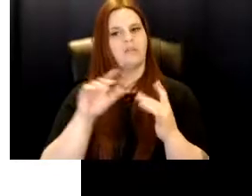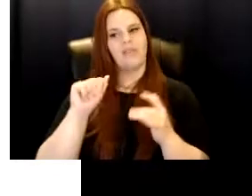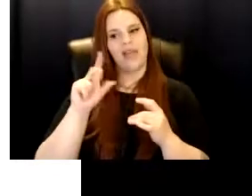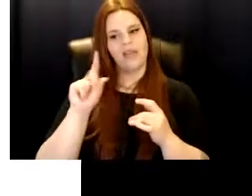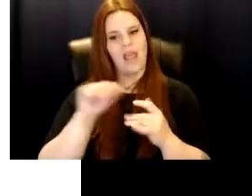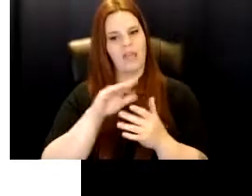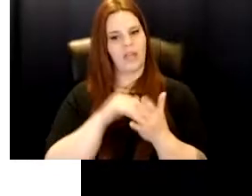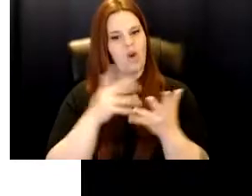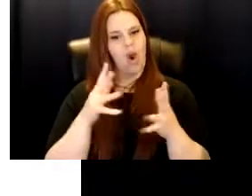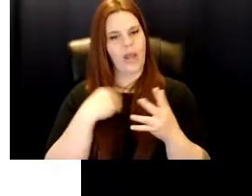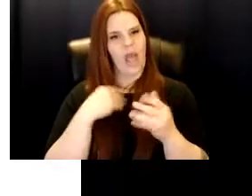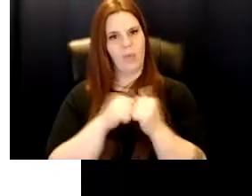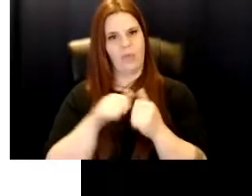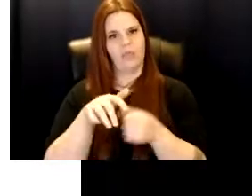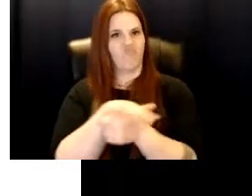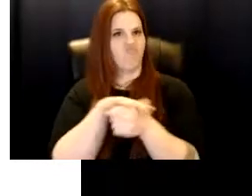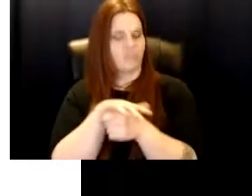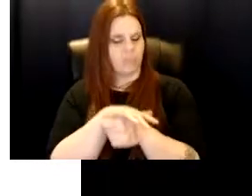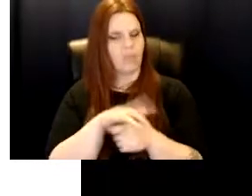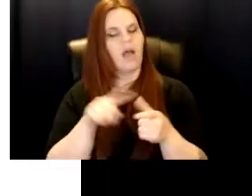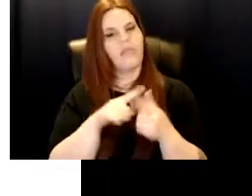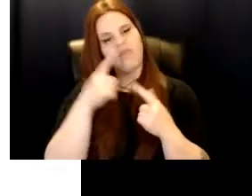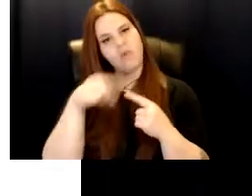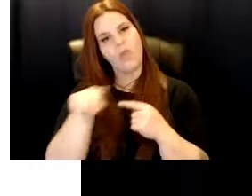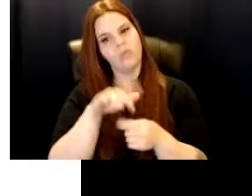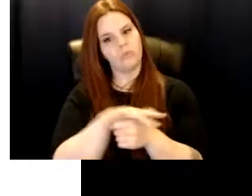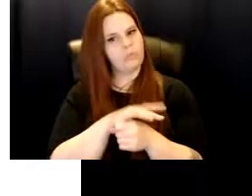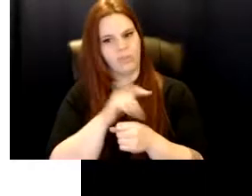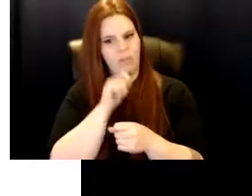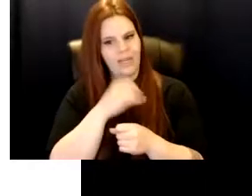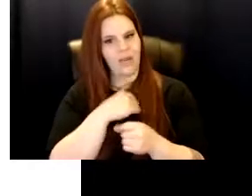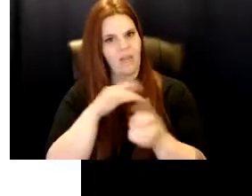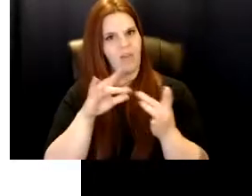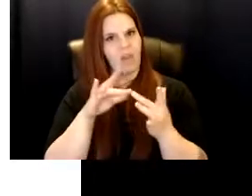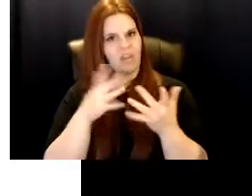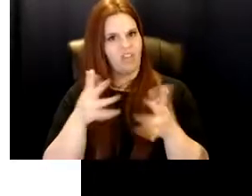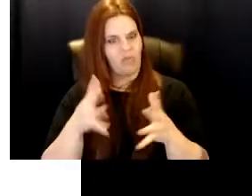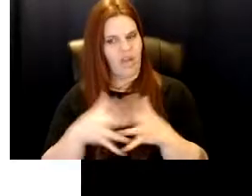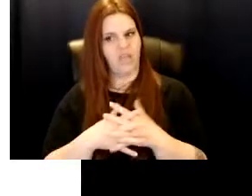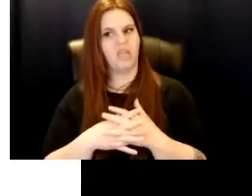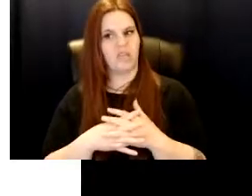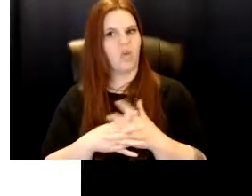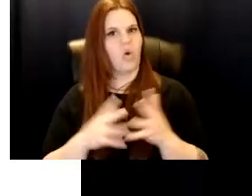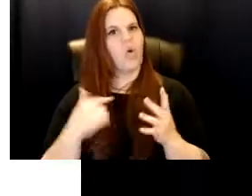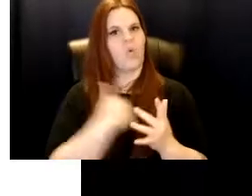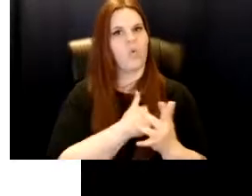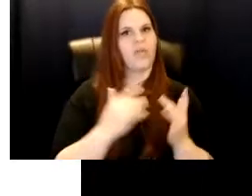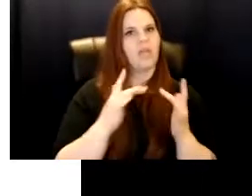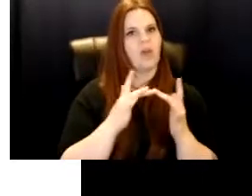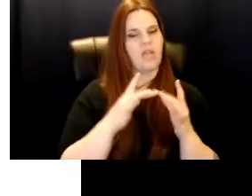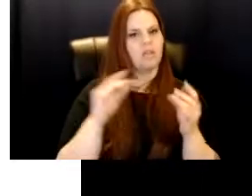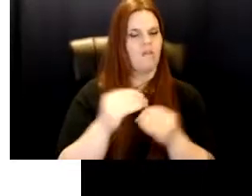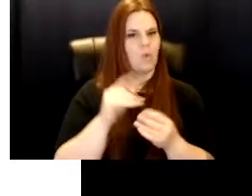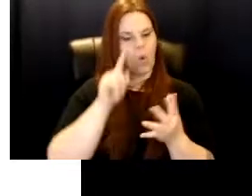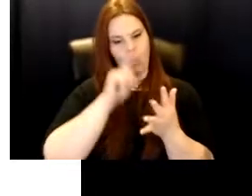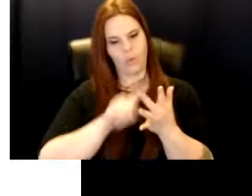with municipalities. And then for those municipalities which we didn't have a contact already, we contacted the office or looked through